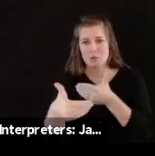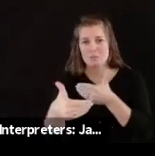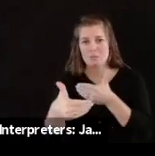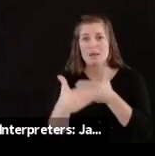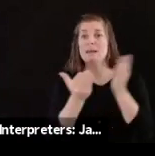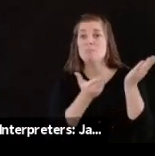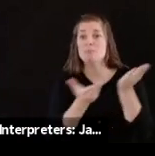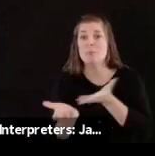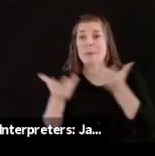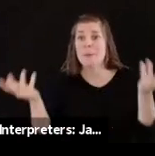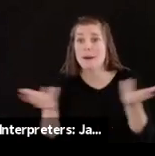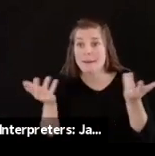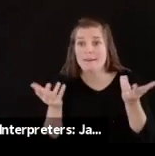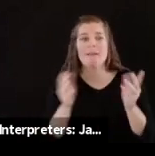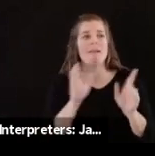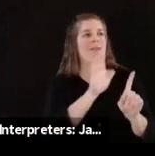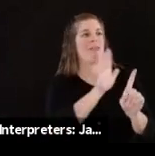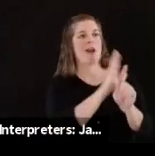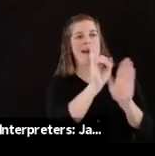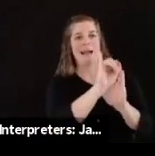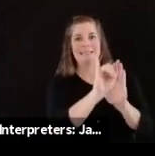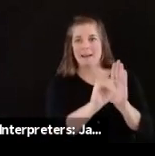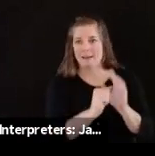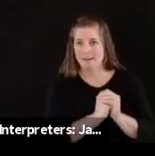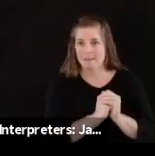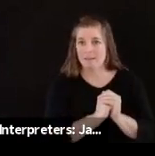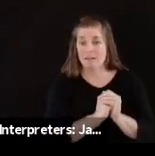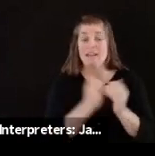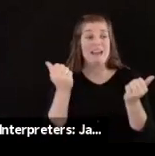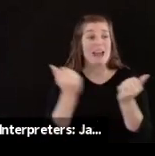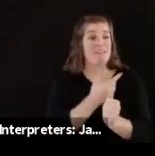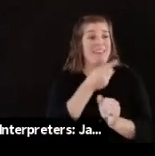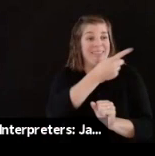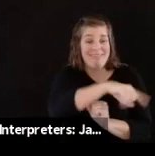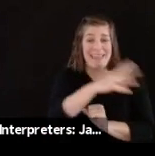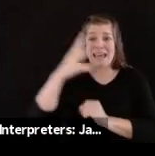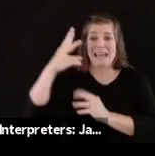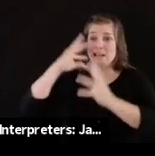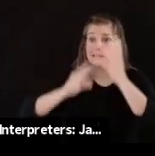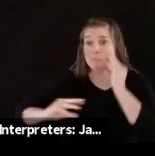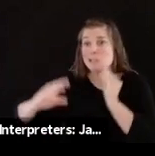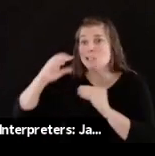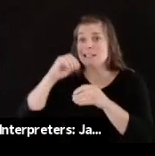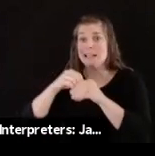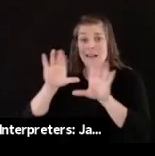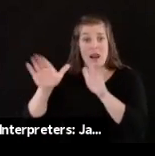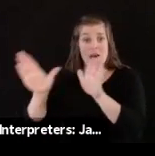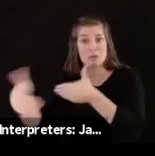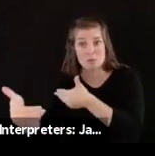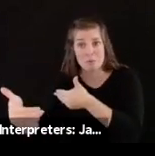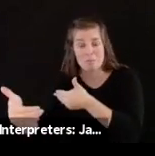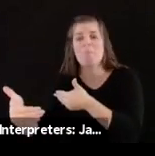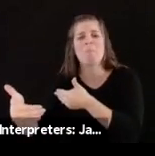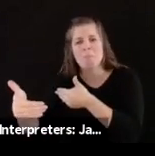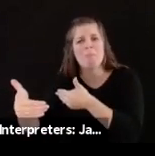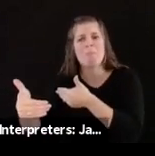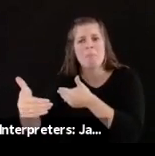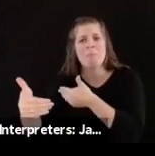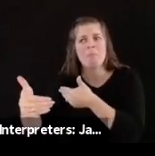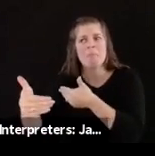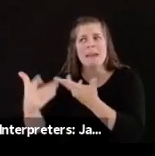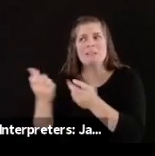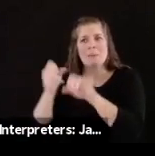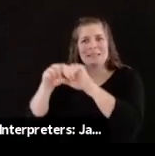them. Everything they experience in our rooms is bound up in historical context. And so if we insist that education happens